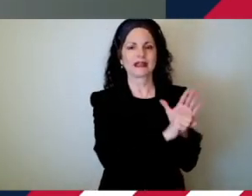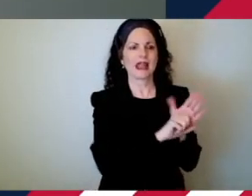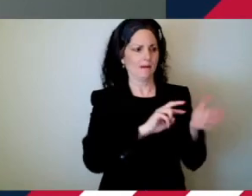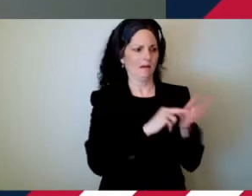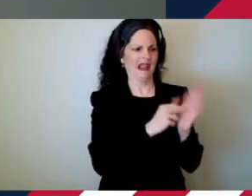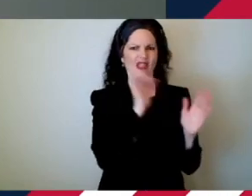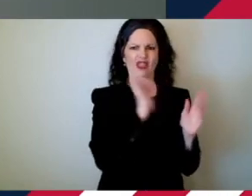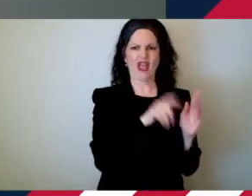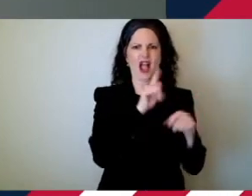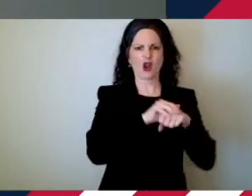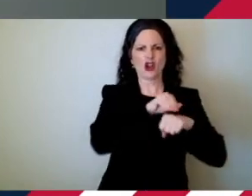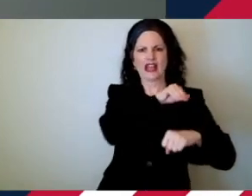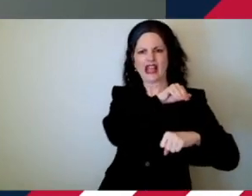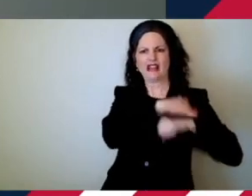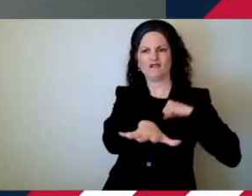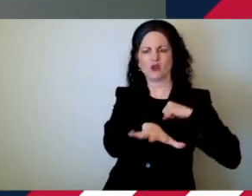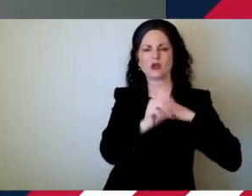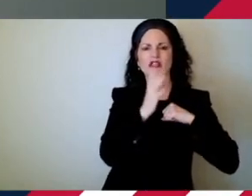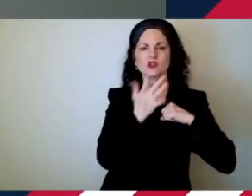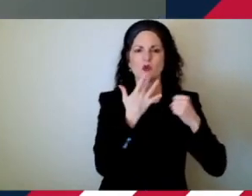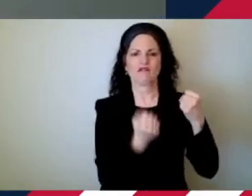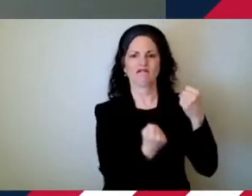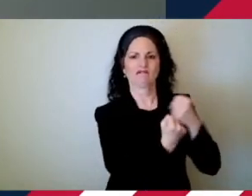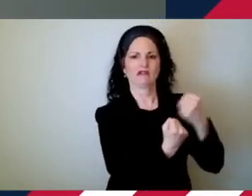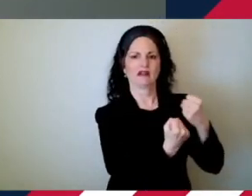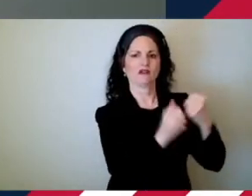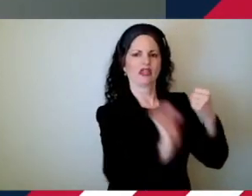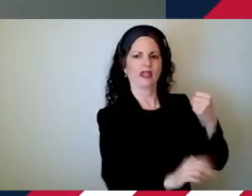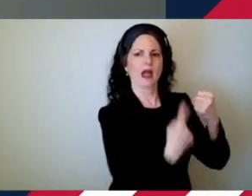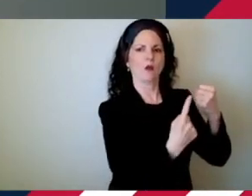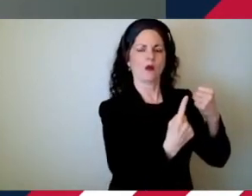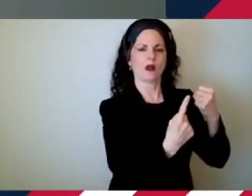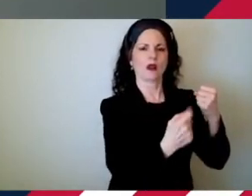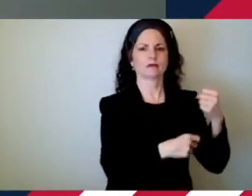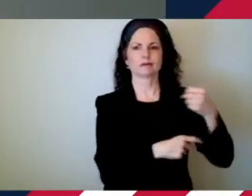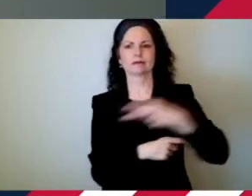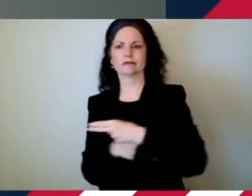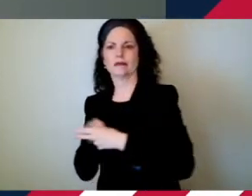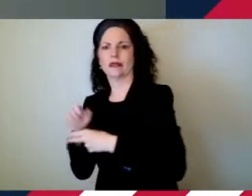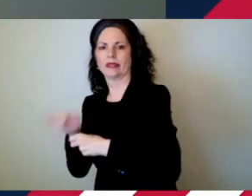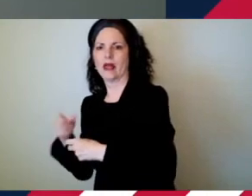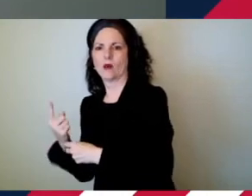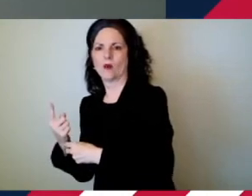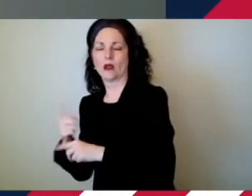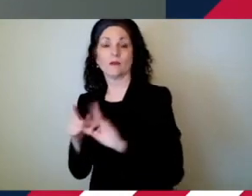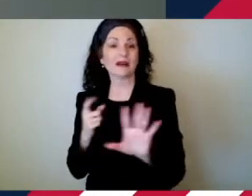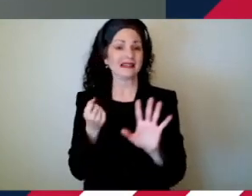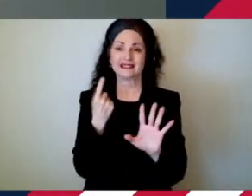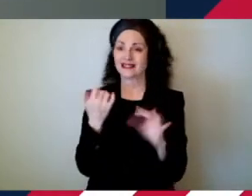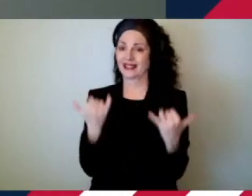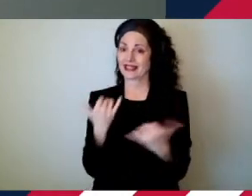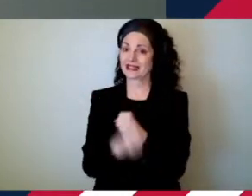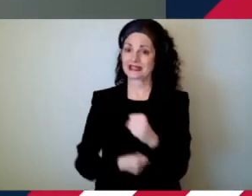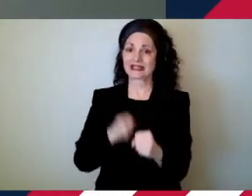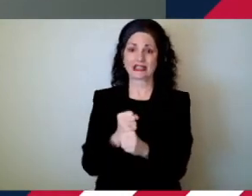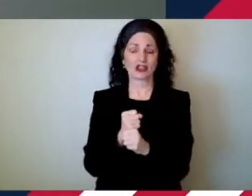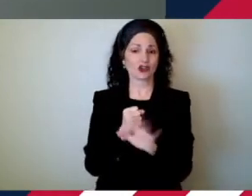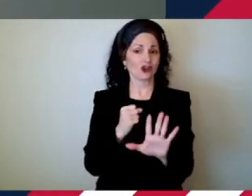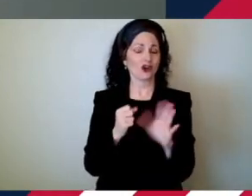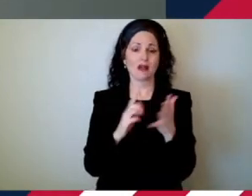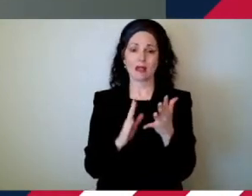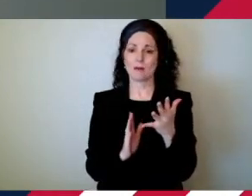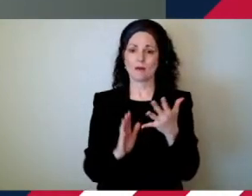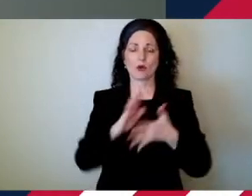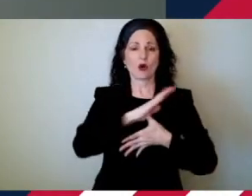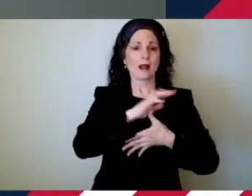one candidate over the other. This year, however, the primary voters chose their nominee on their own, as it should be.